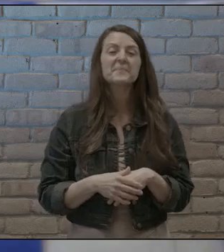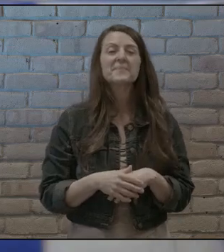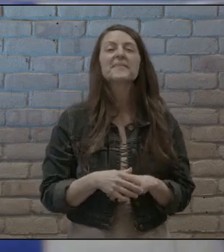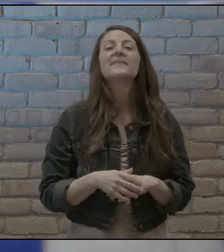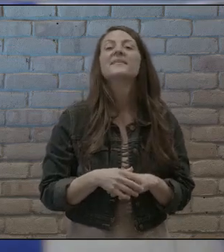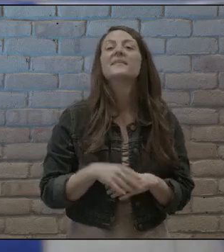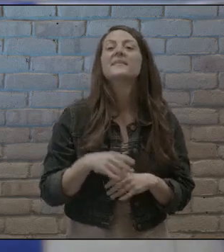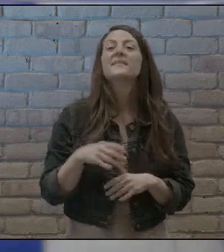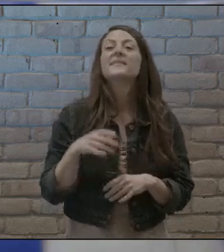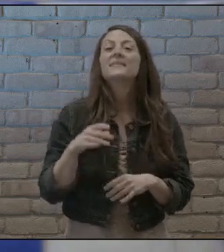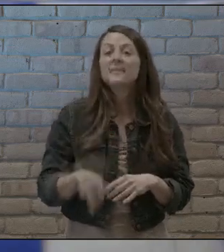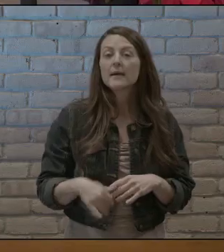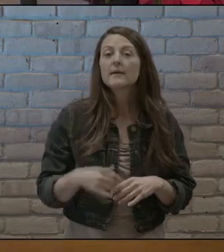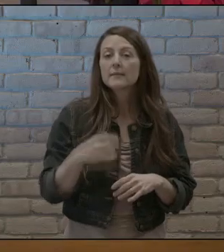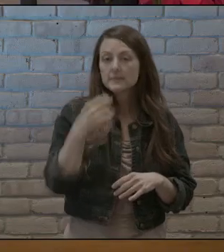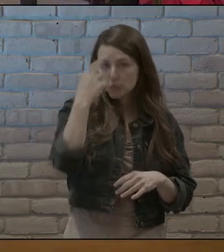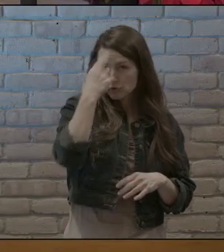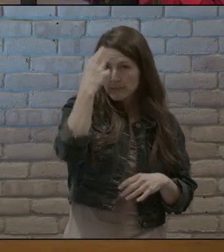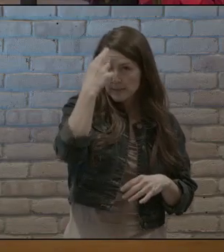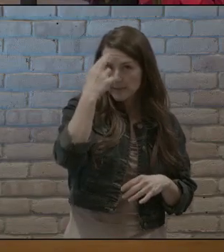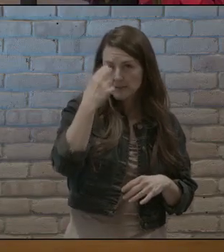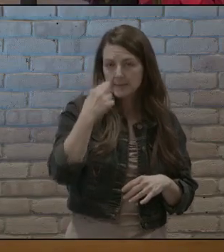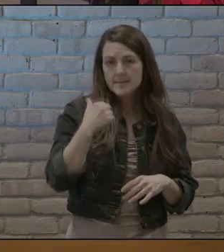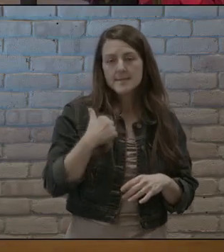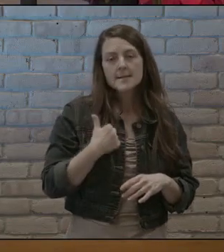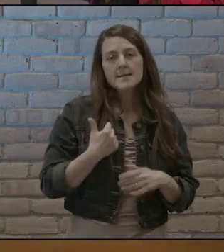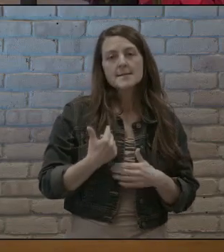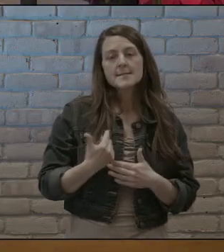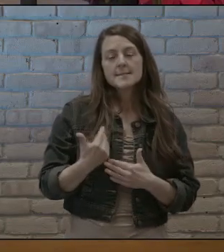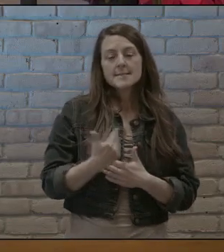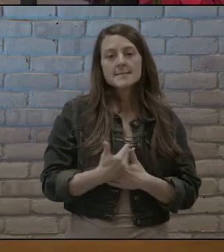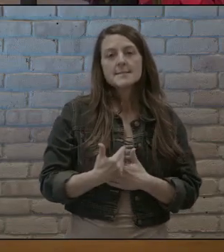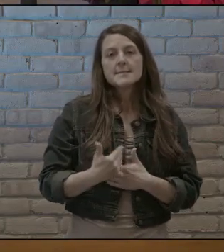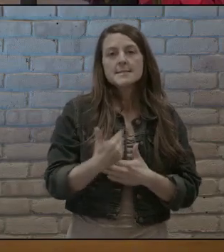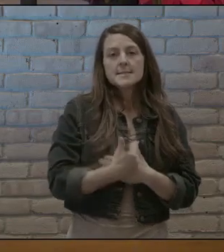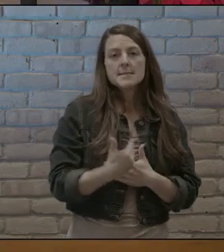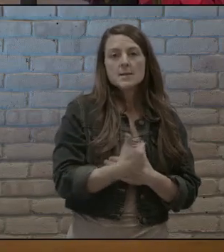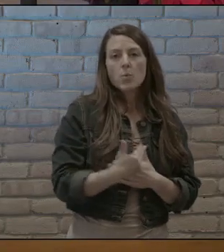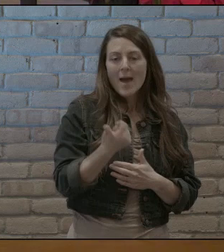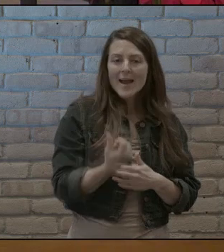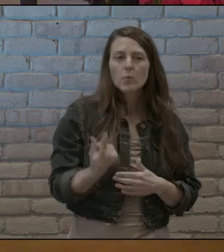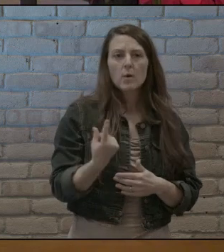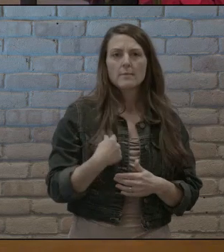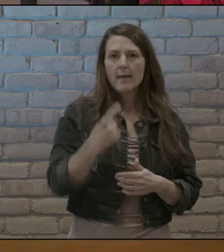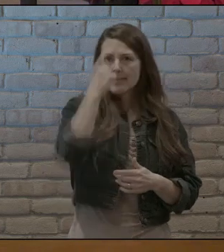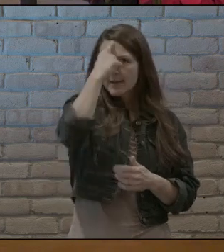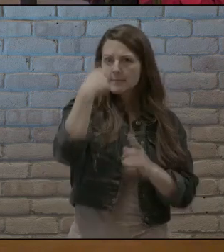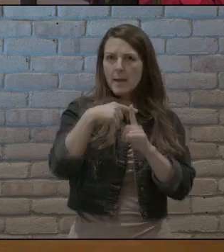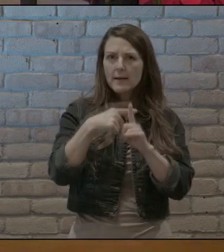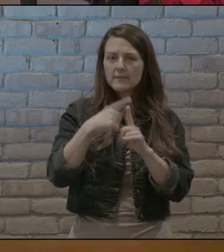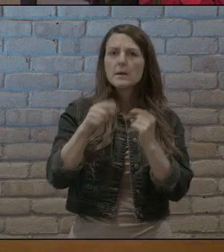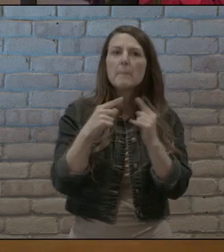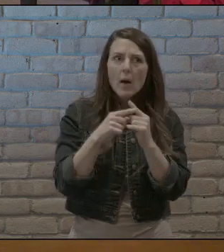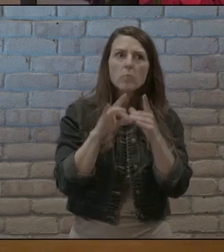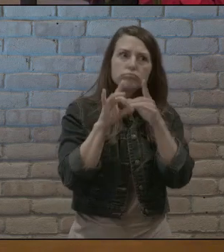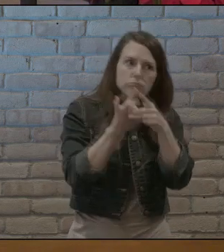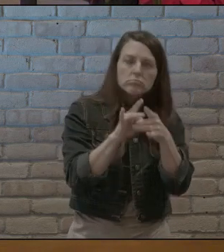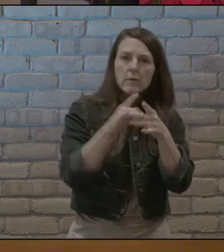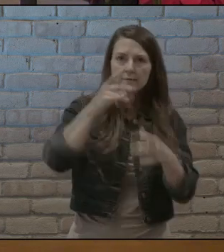This is why I get so annoyed by anyone that is positive around the